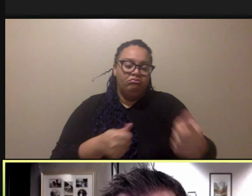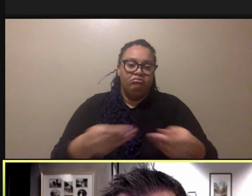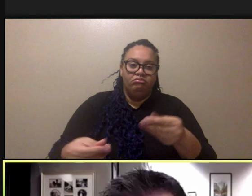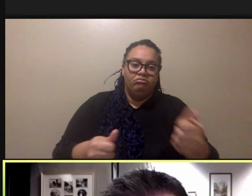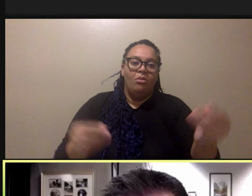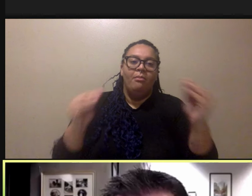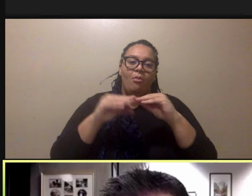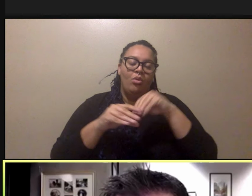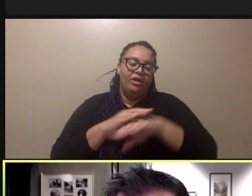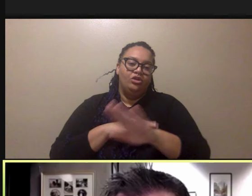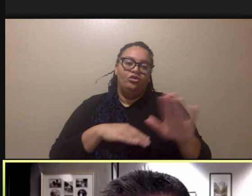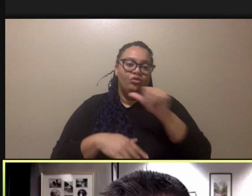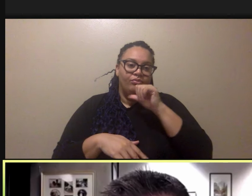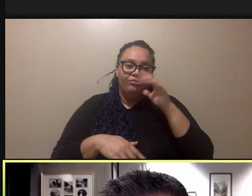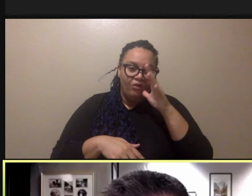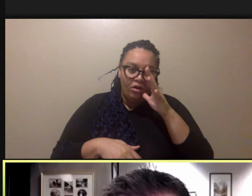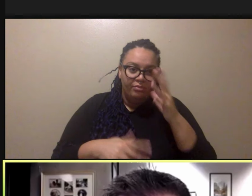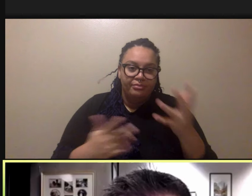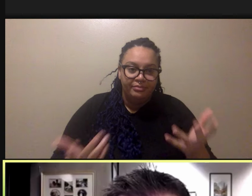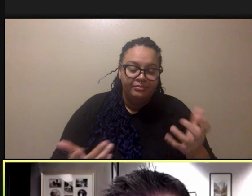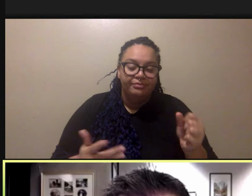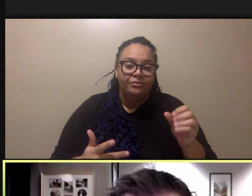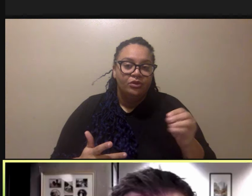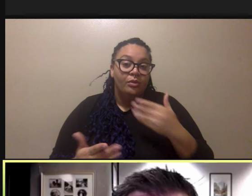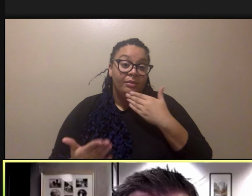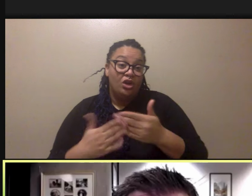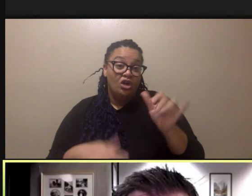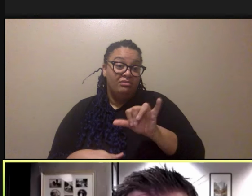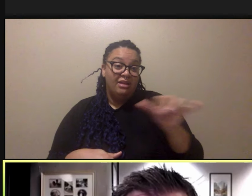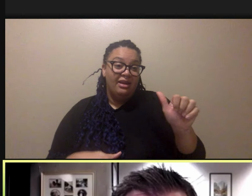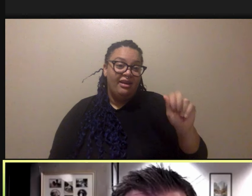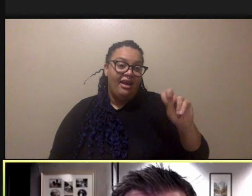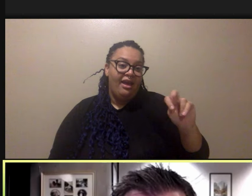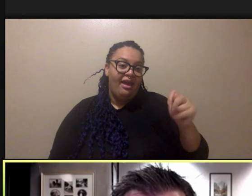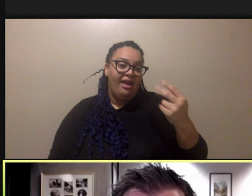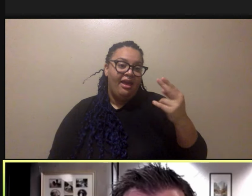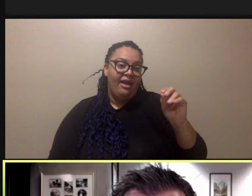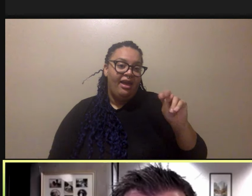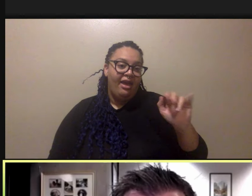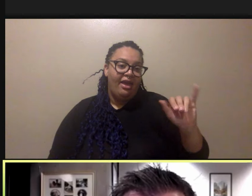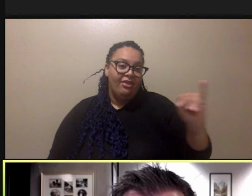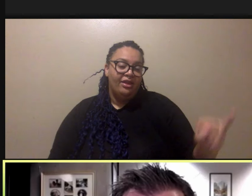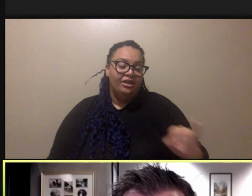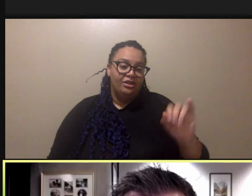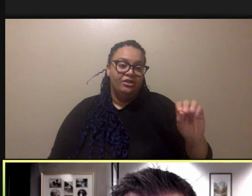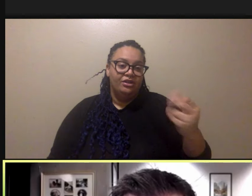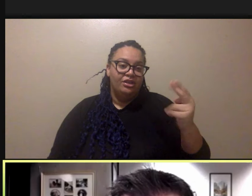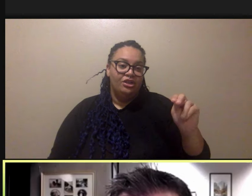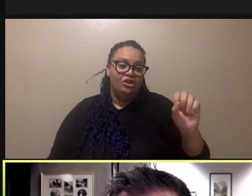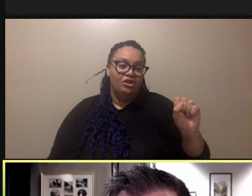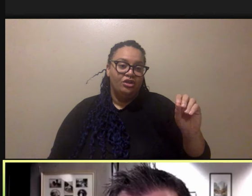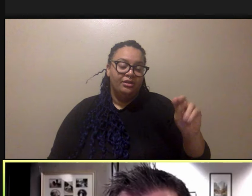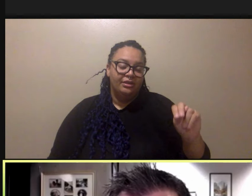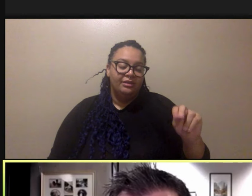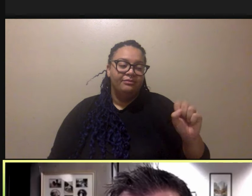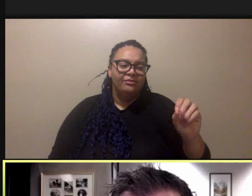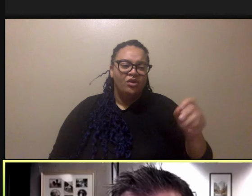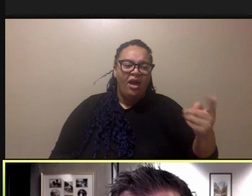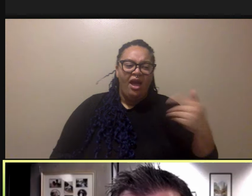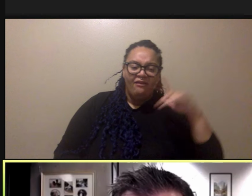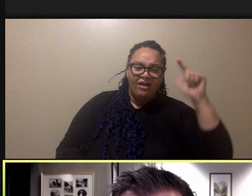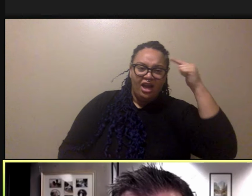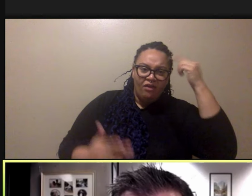That would have been something like a pretty good planter like Anthony Johnson was making. And here's the governor, who's not doing anything but collecting all these dividends